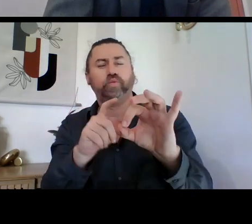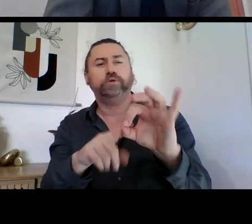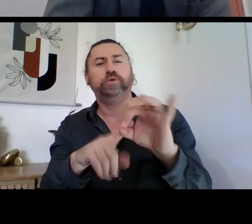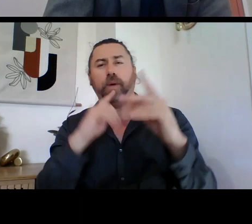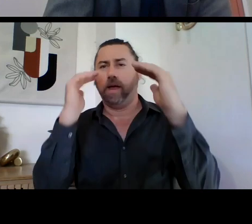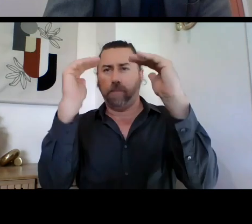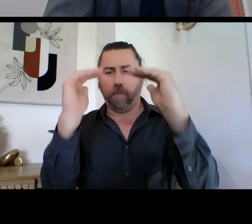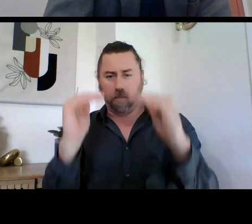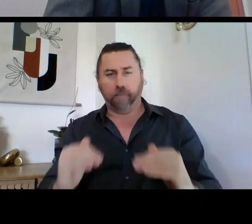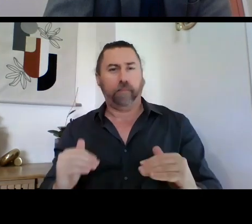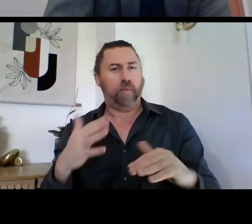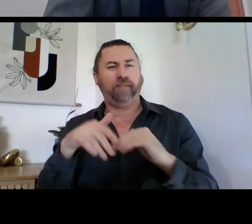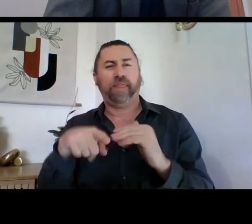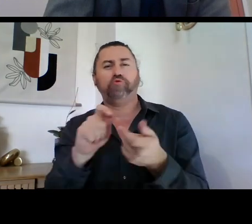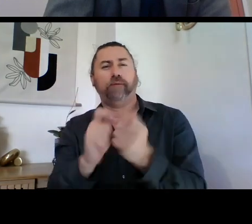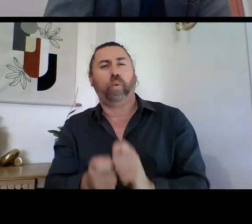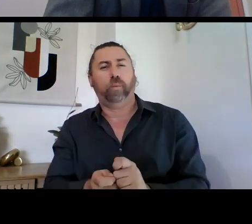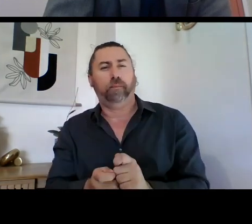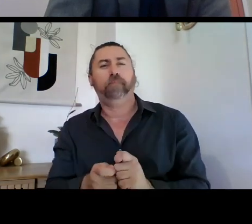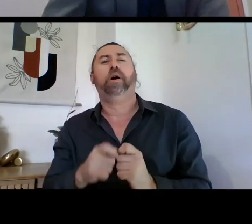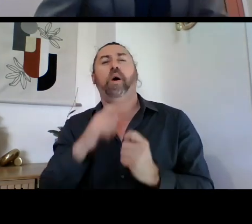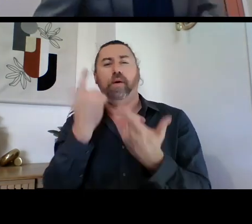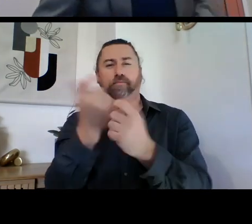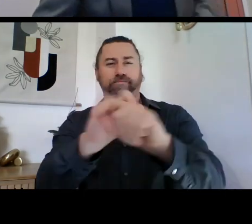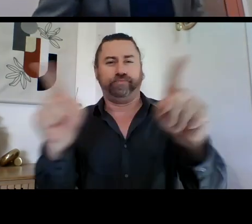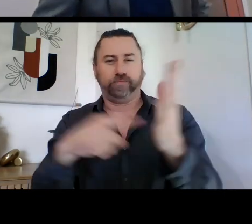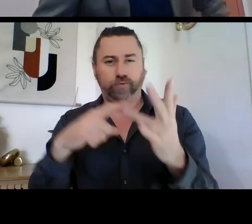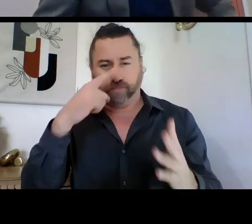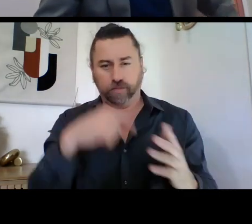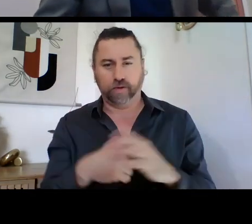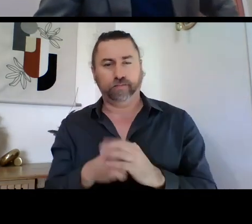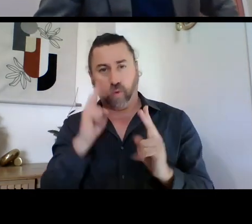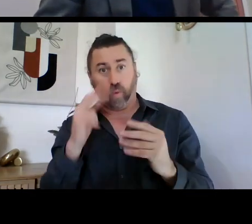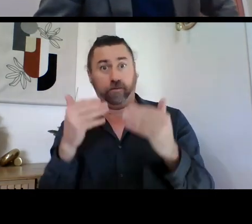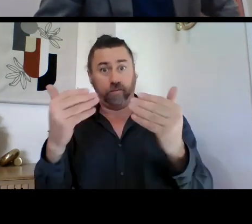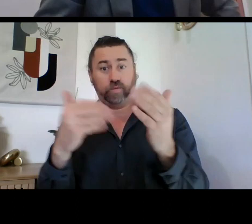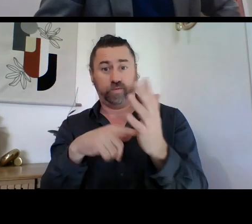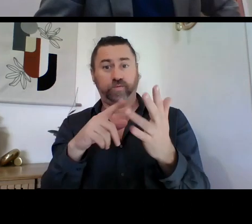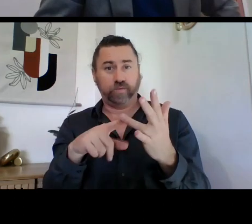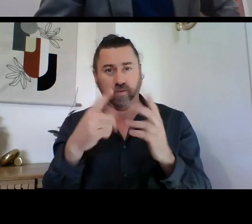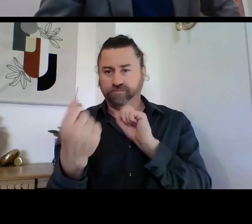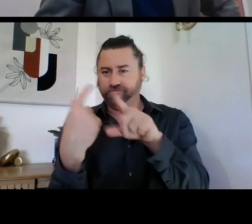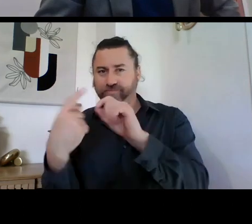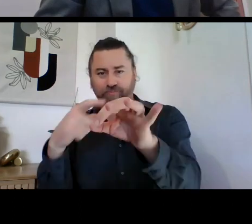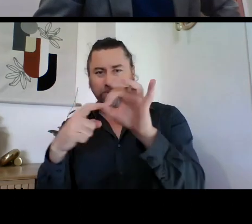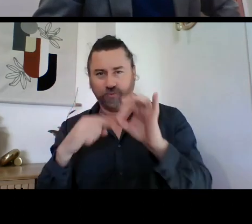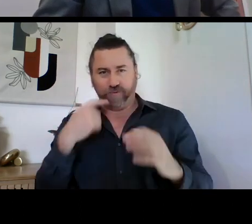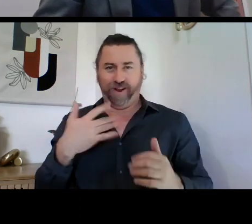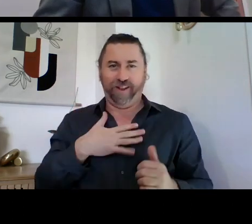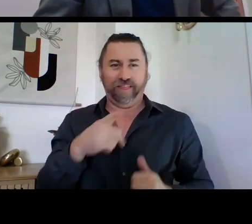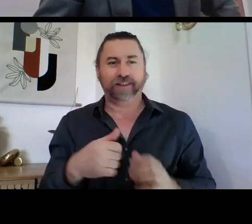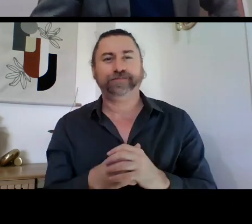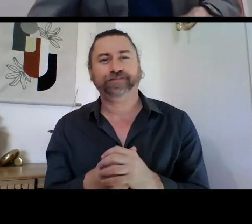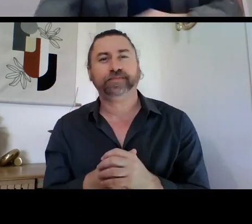document for the in-home care reforms and make that available to you. And we do look forward to the questions. We always enjoy them. So first